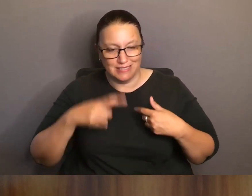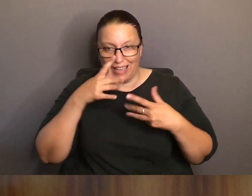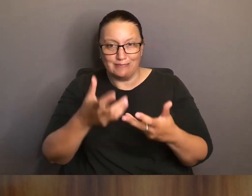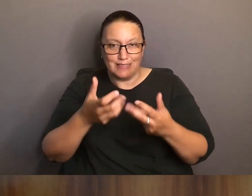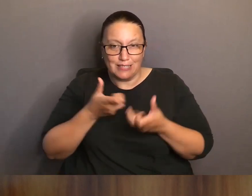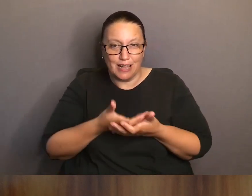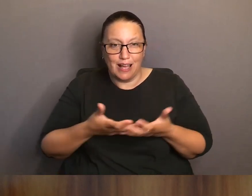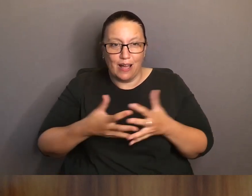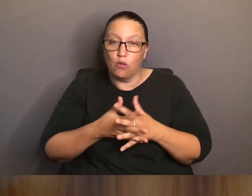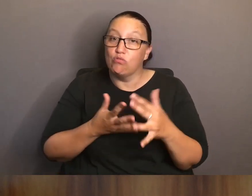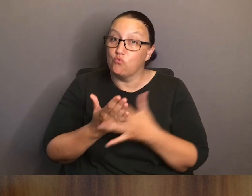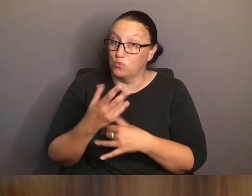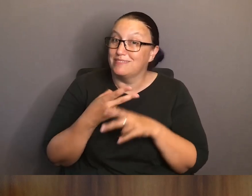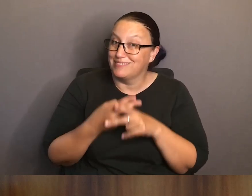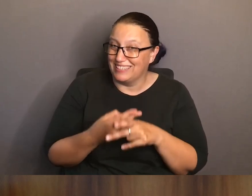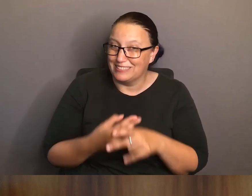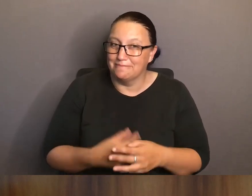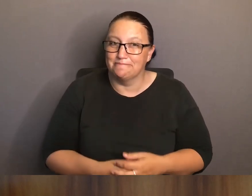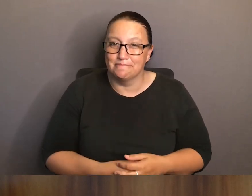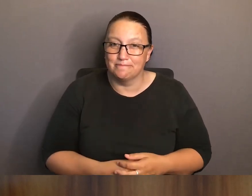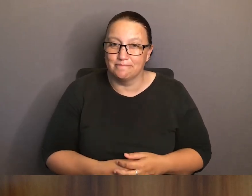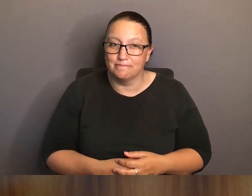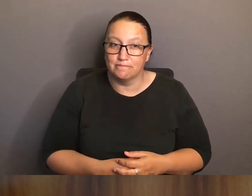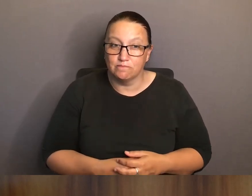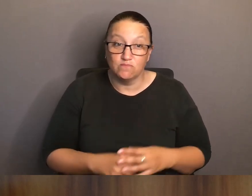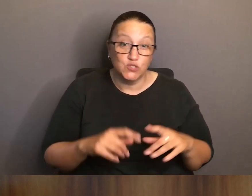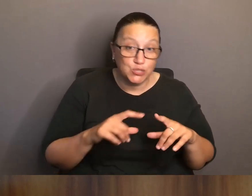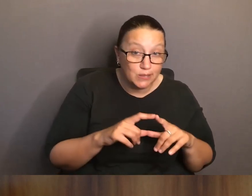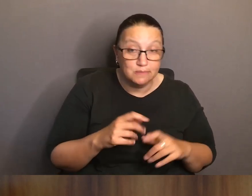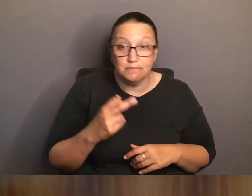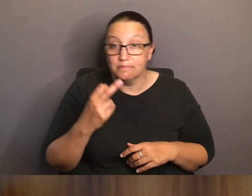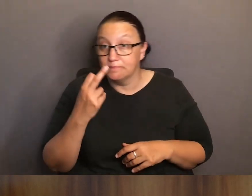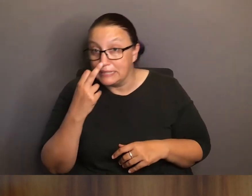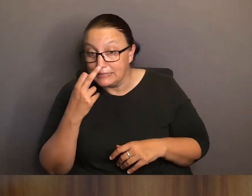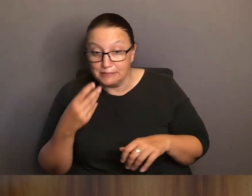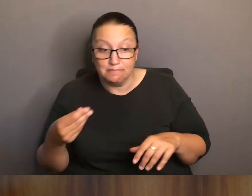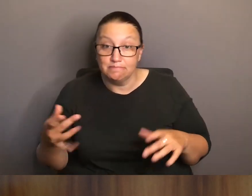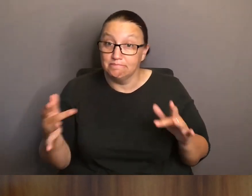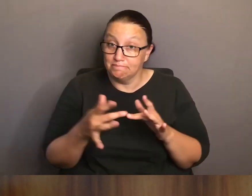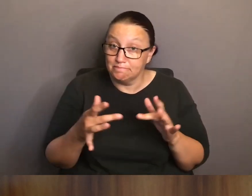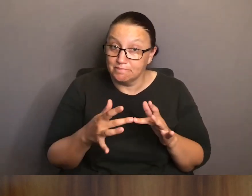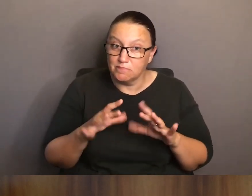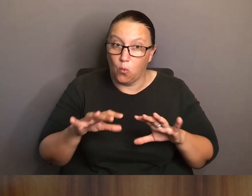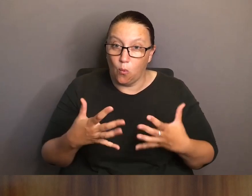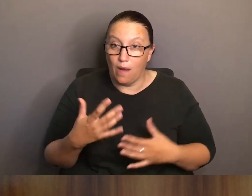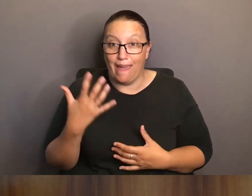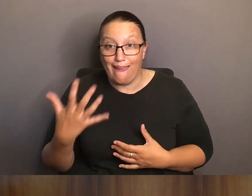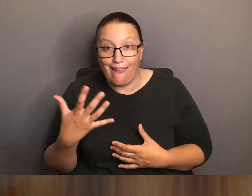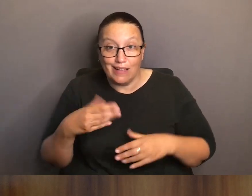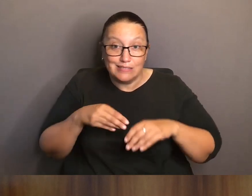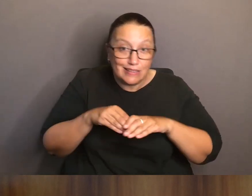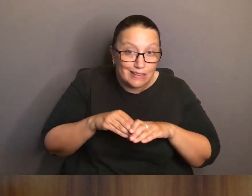through sexual contact. It includes any form of intimate genital-to-genital contact,